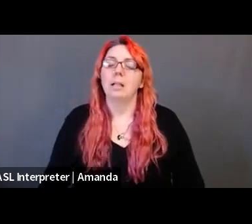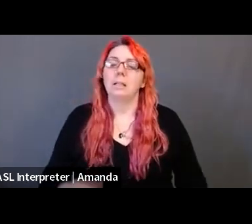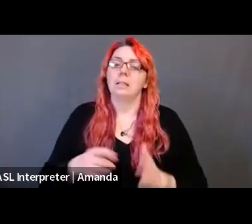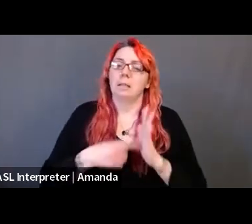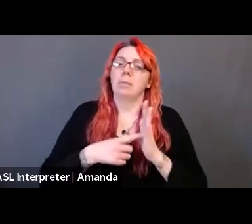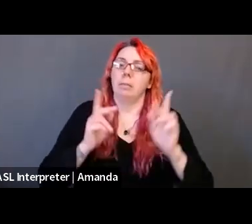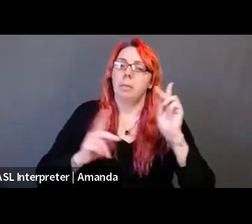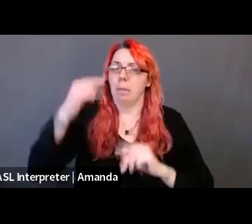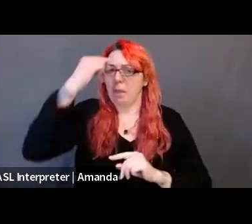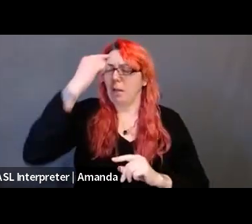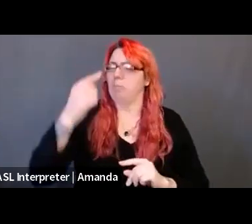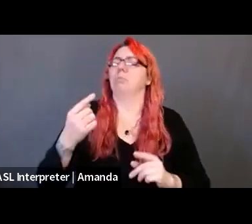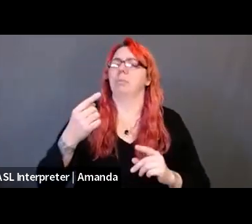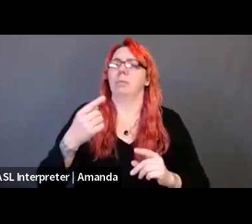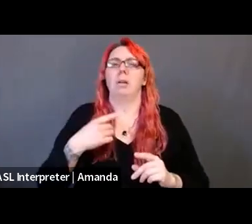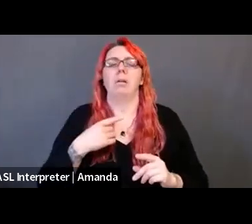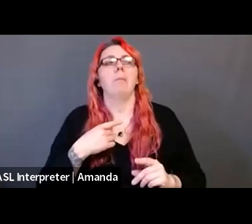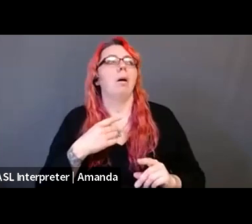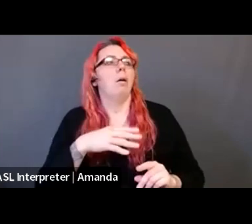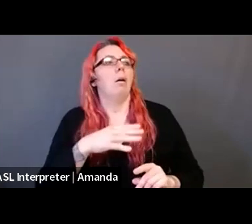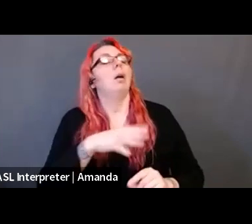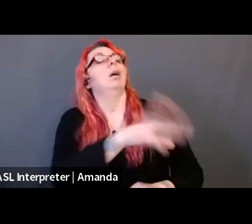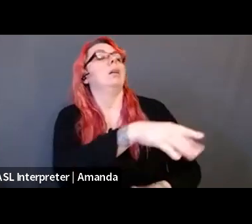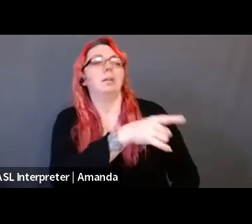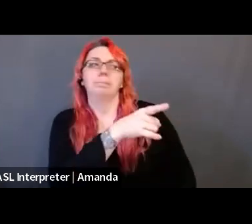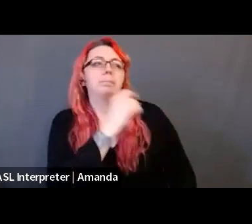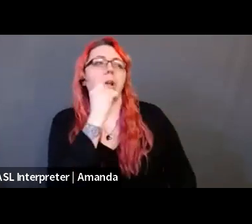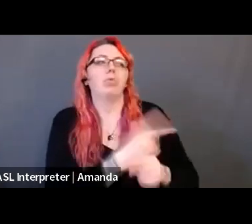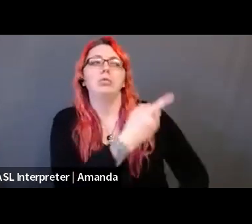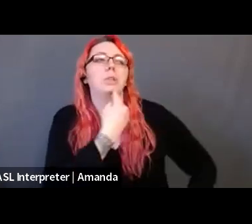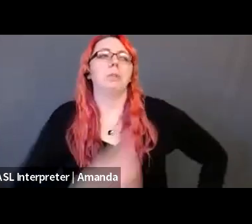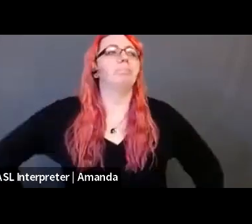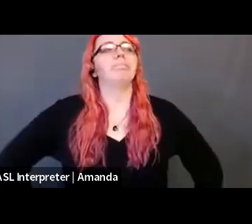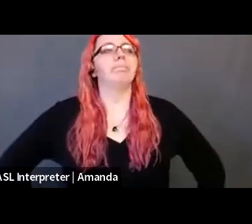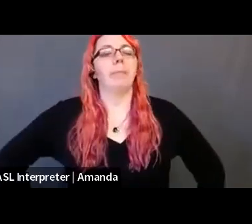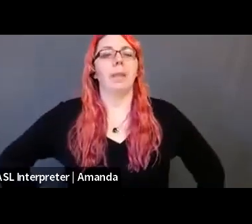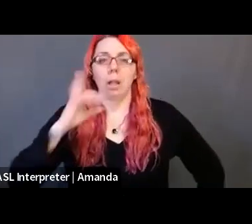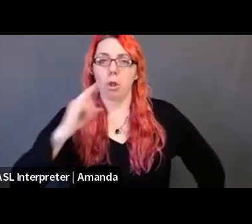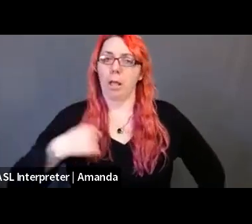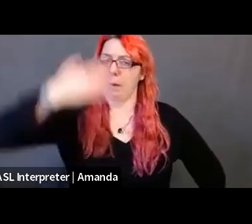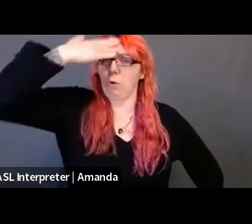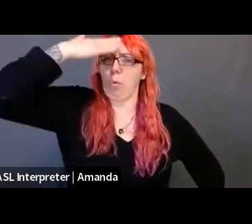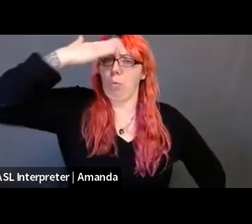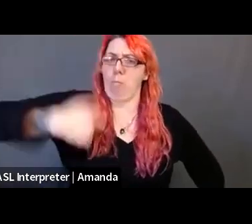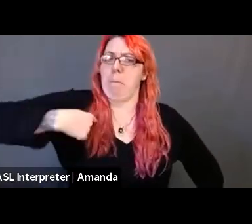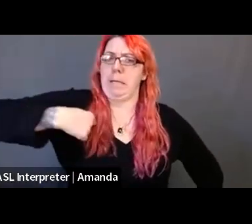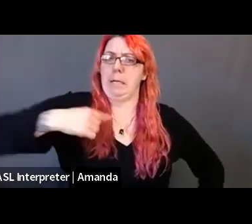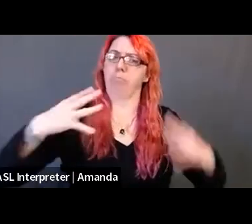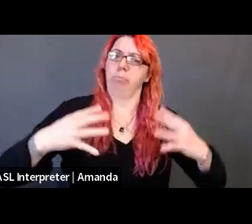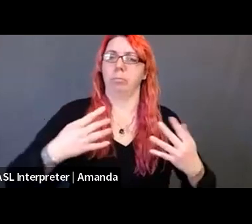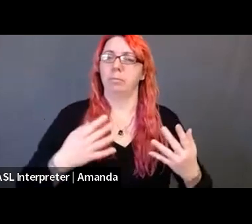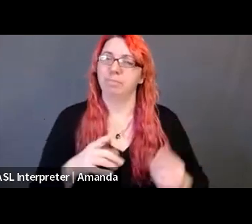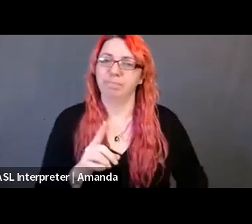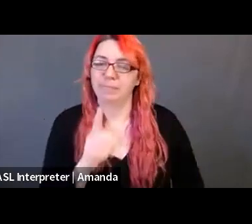it's a performative things, right? I want to show someone up in a certain kind of way. So just us to be mindful of why calling in can be a really,